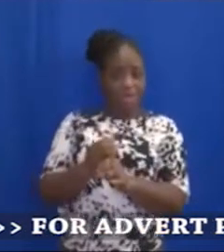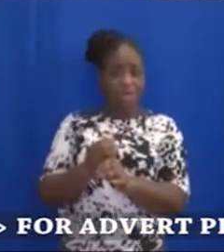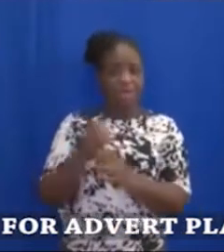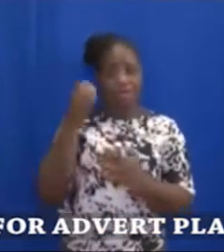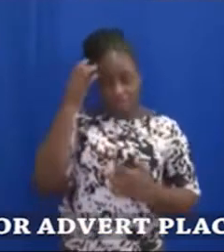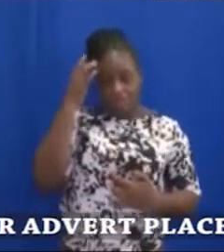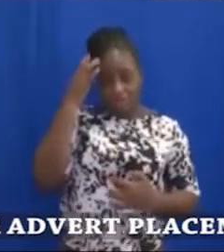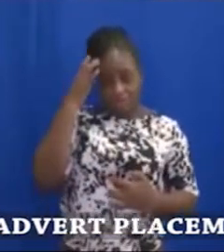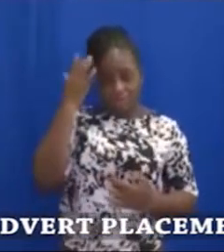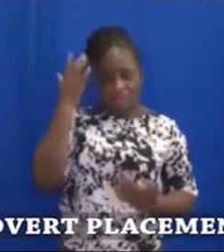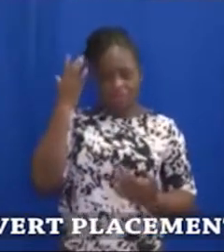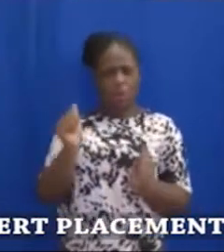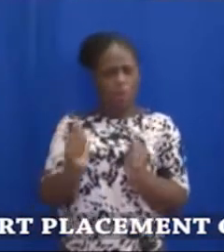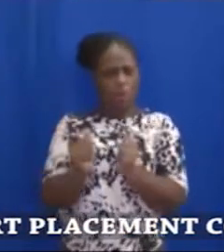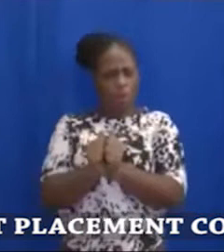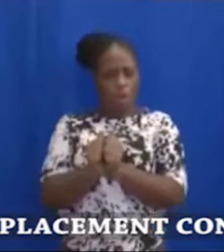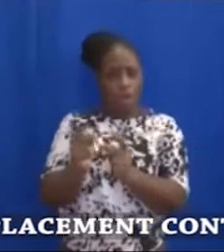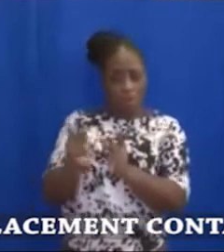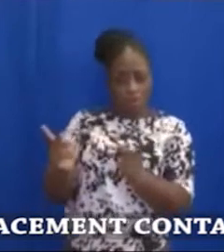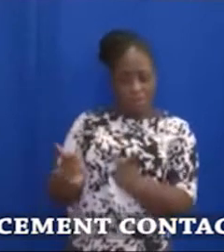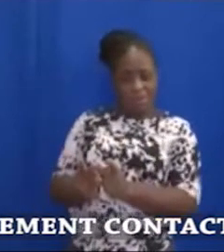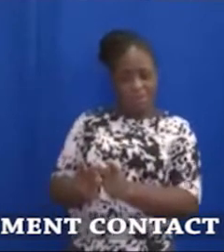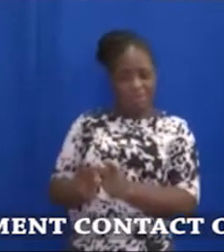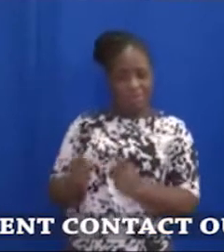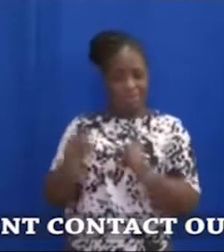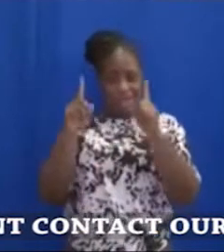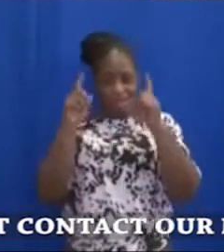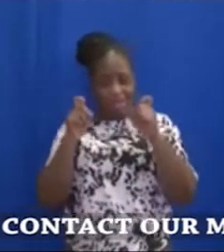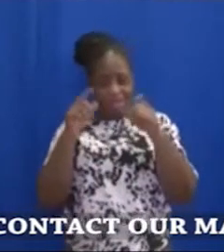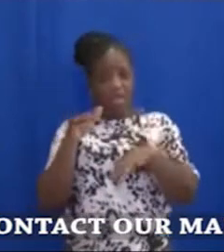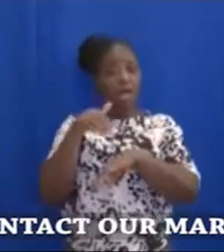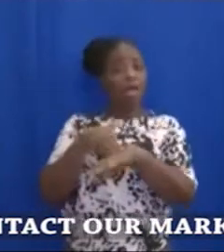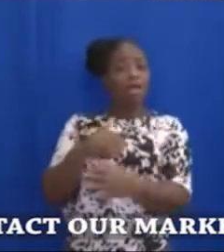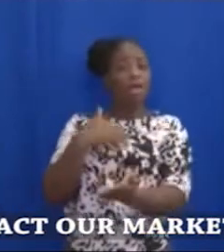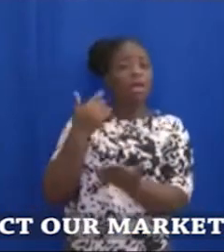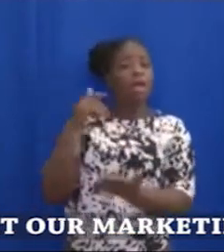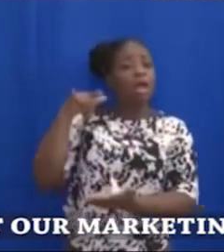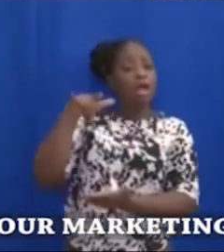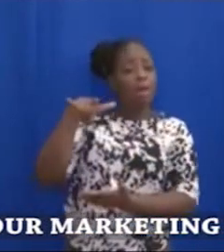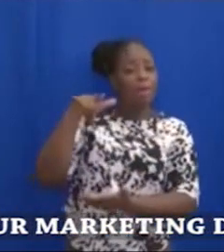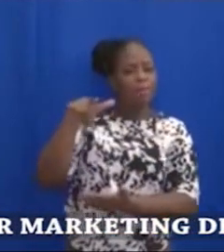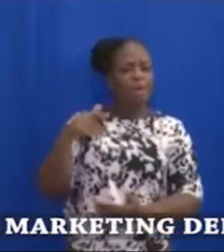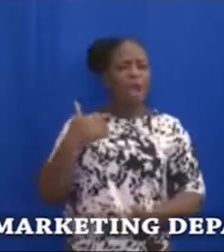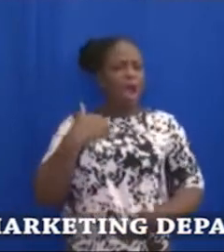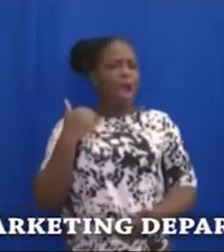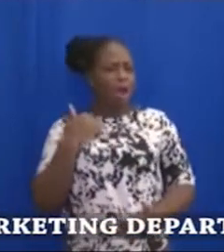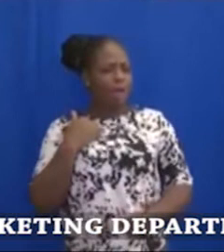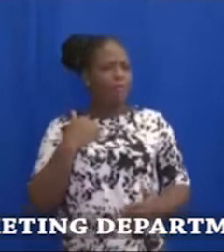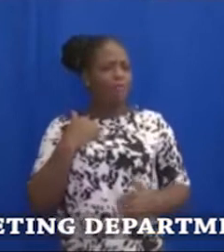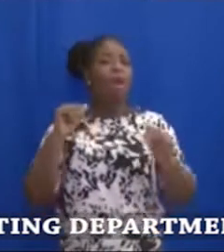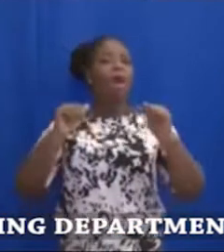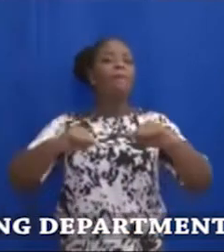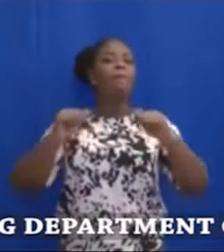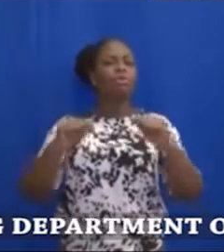of stringent testing measures at the airport, we have so far been able to detect